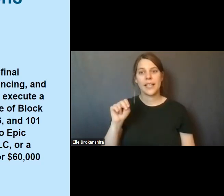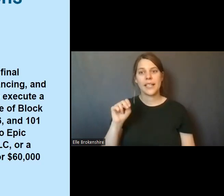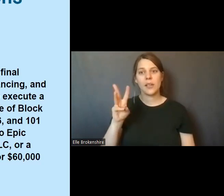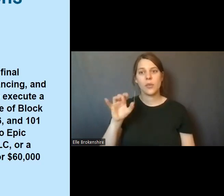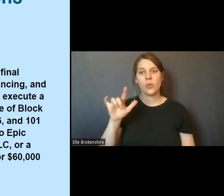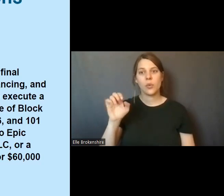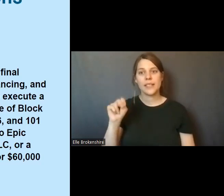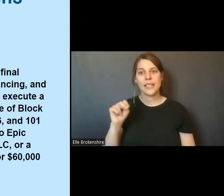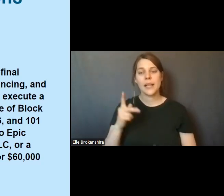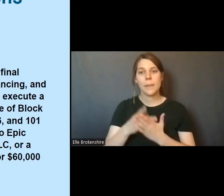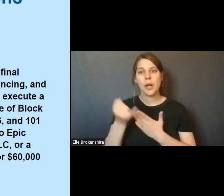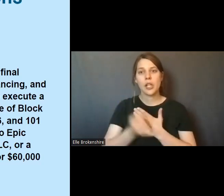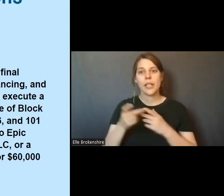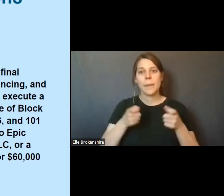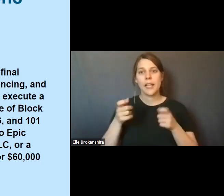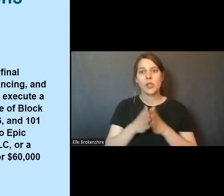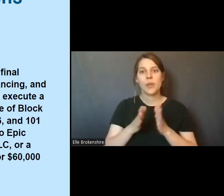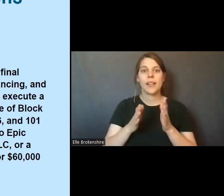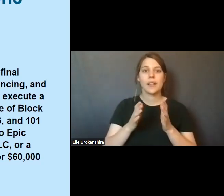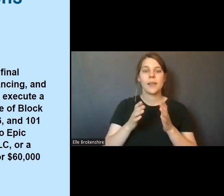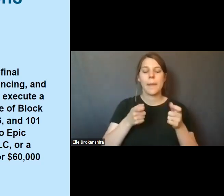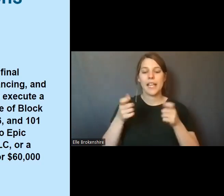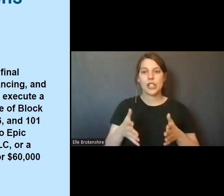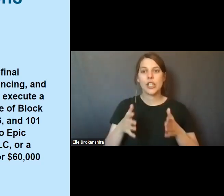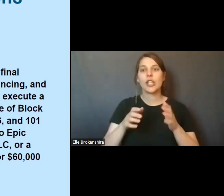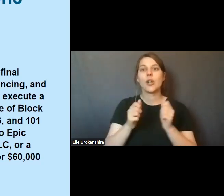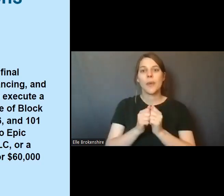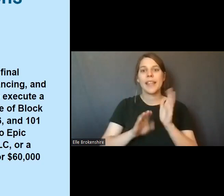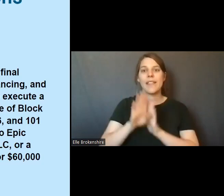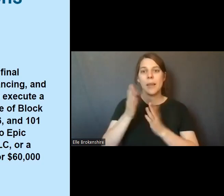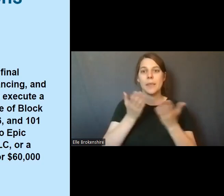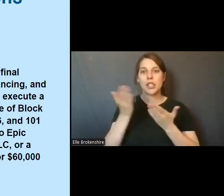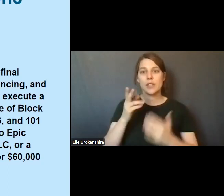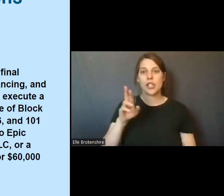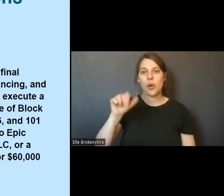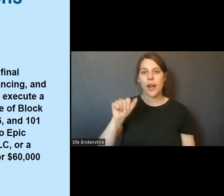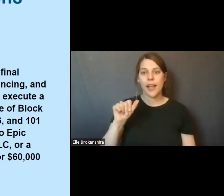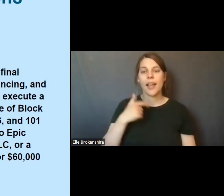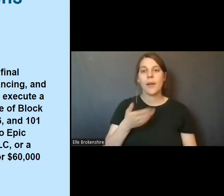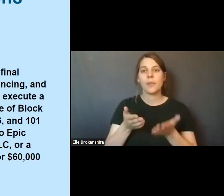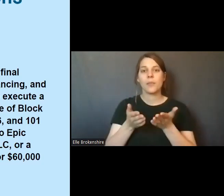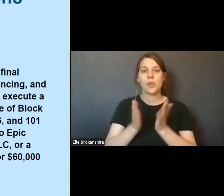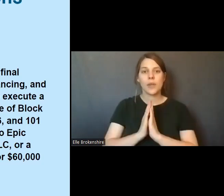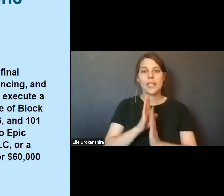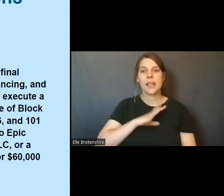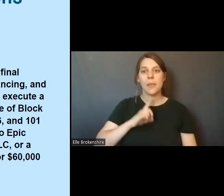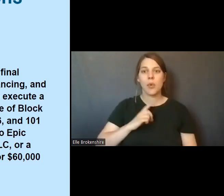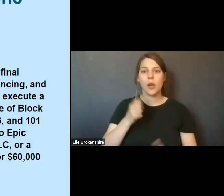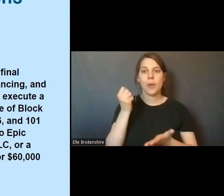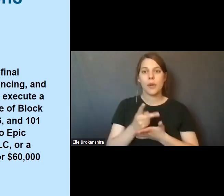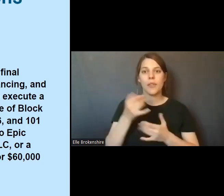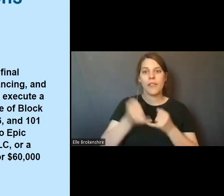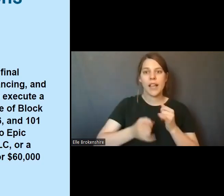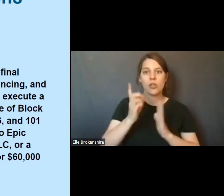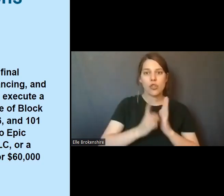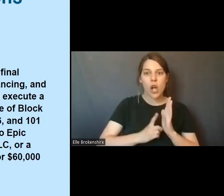Development Services at the URA. Today, I am requesting that the board accept final drawings, final evidence of financing, and execute a